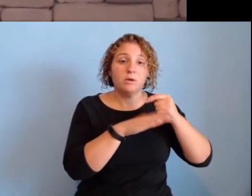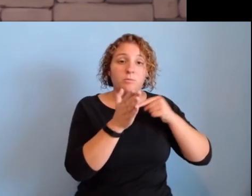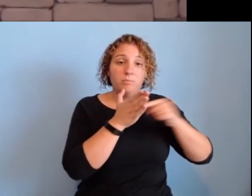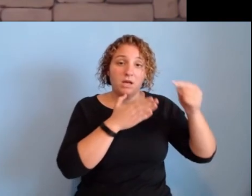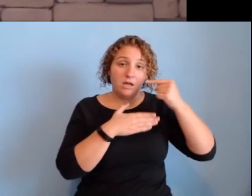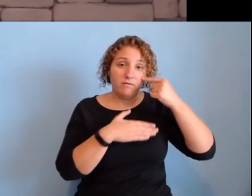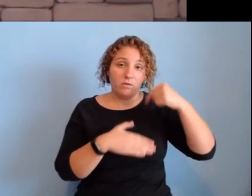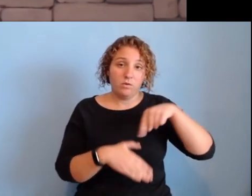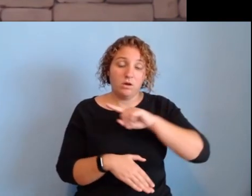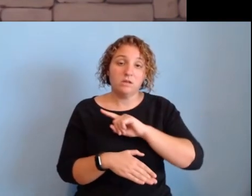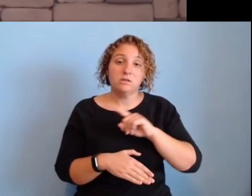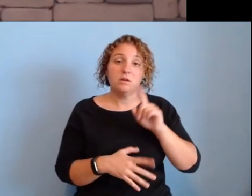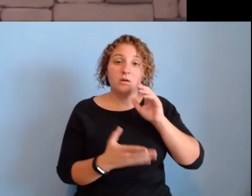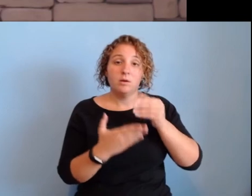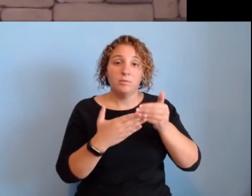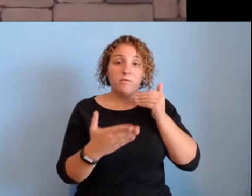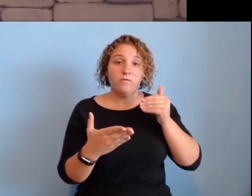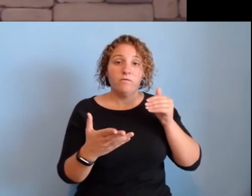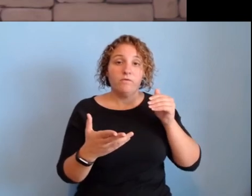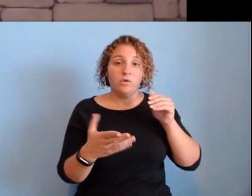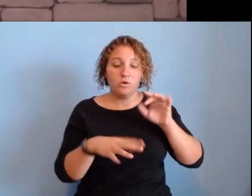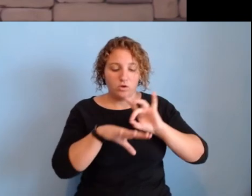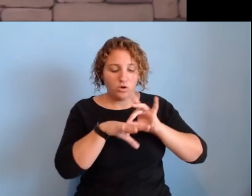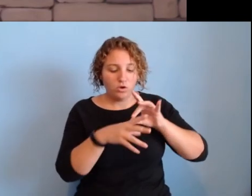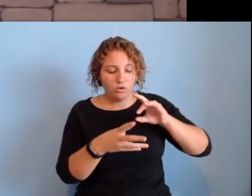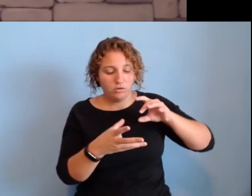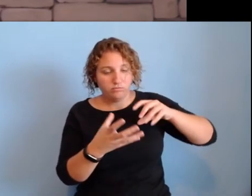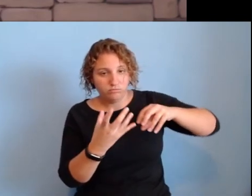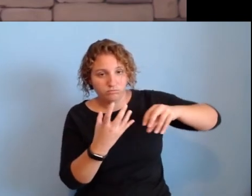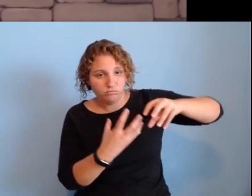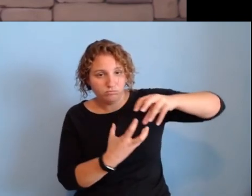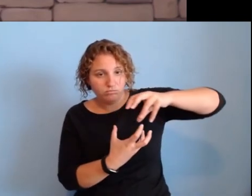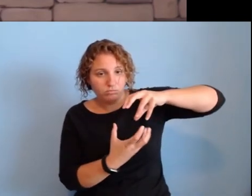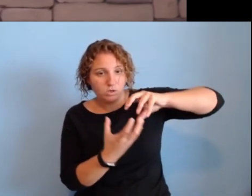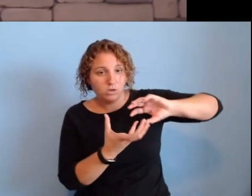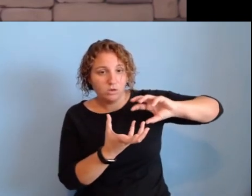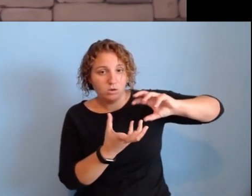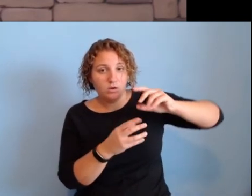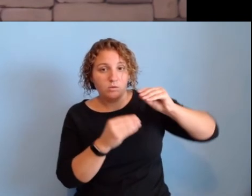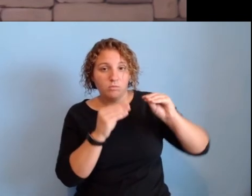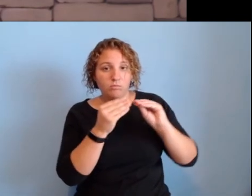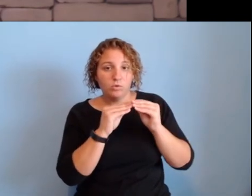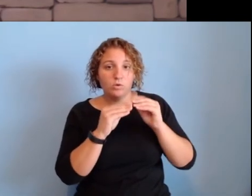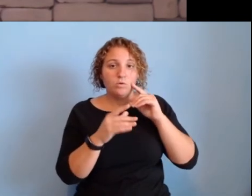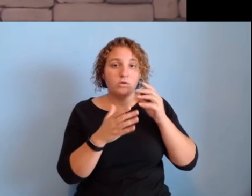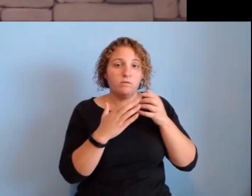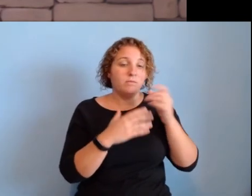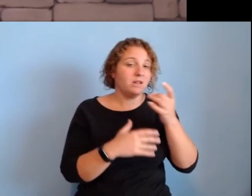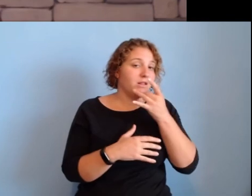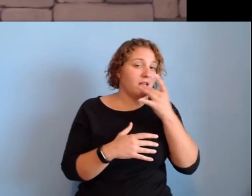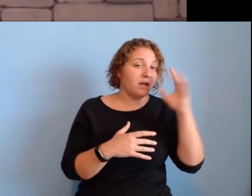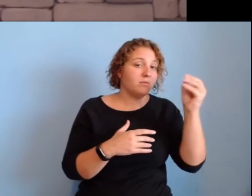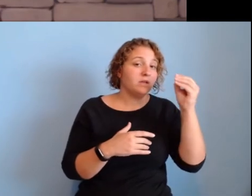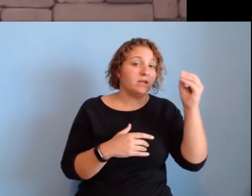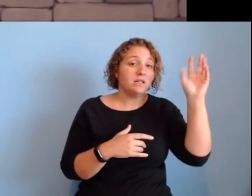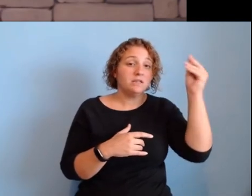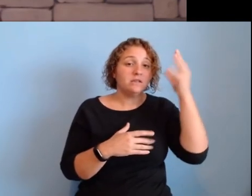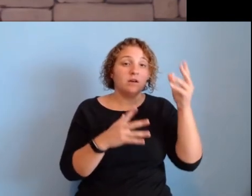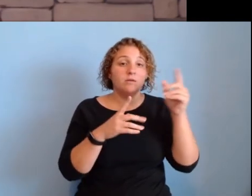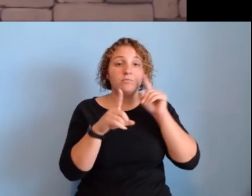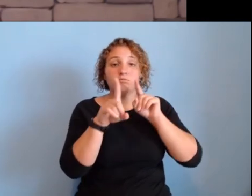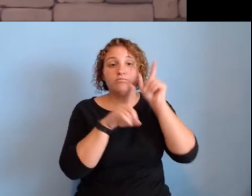put in the motion of the earth and began to rotate it in front of a light source and then sun, moon, and stars show up later. Before he began to create the dry land